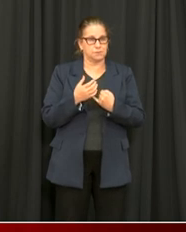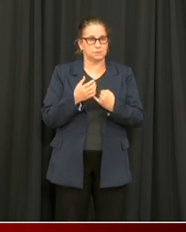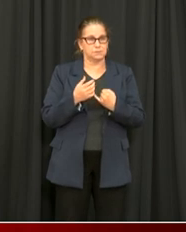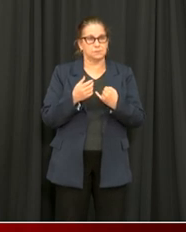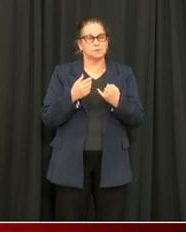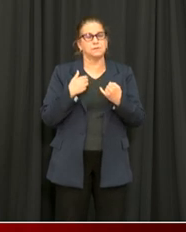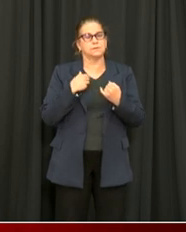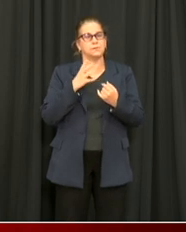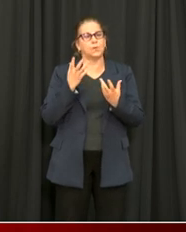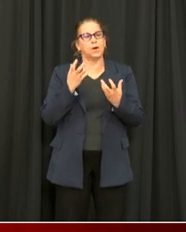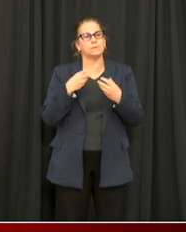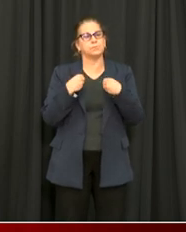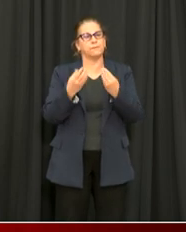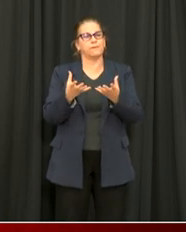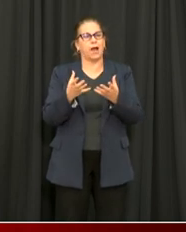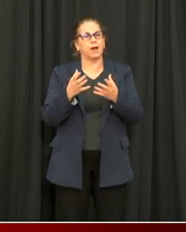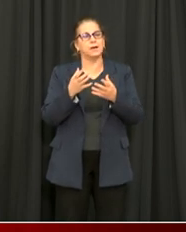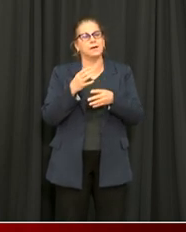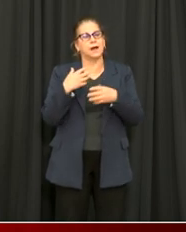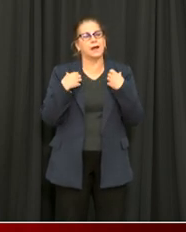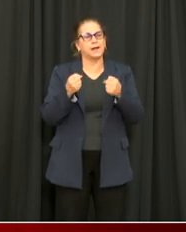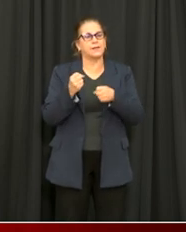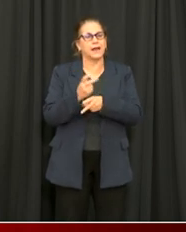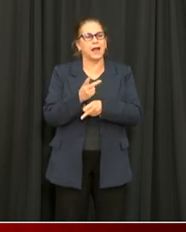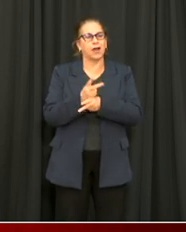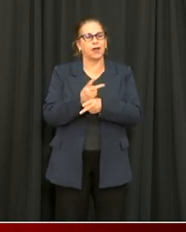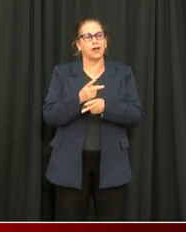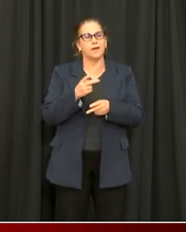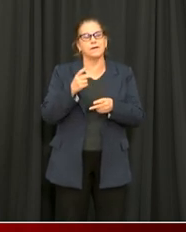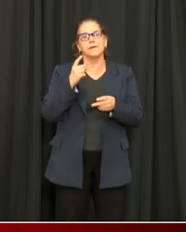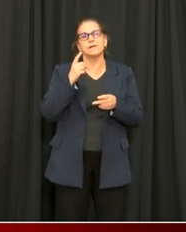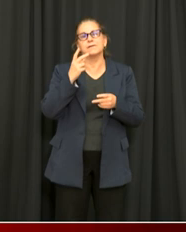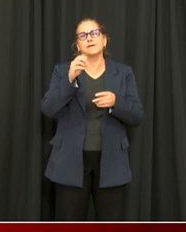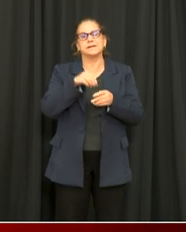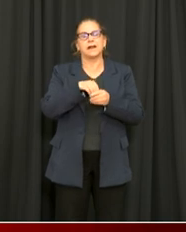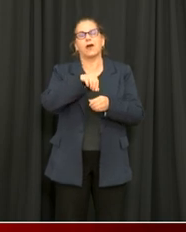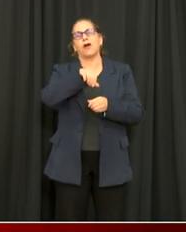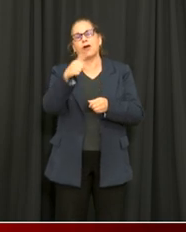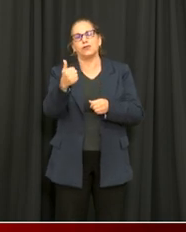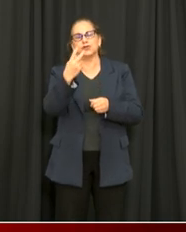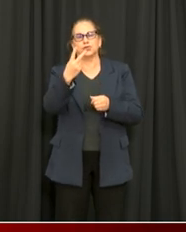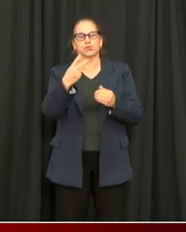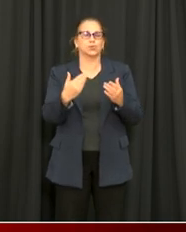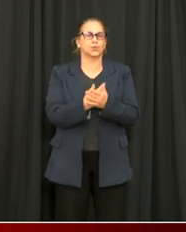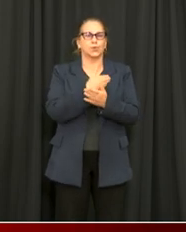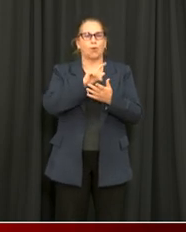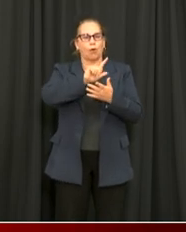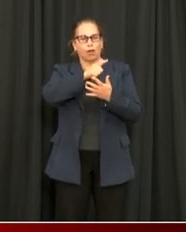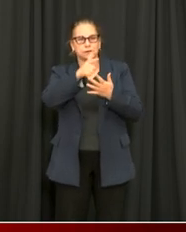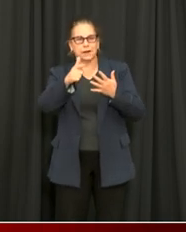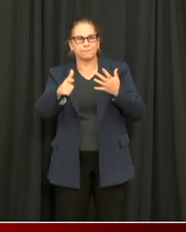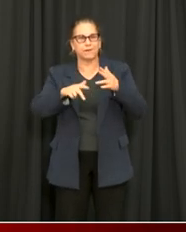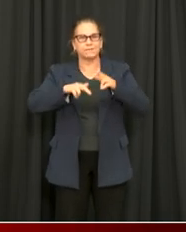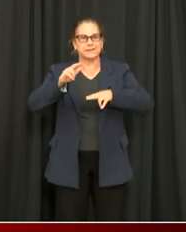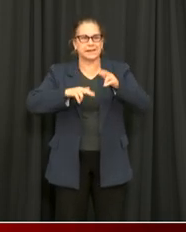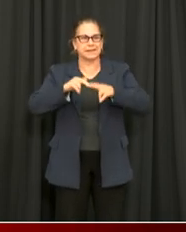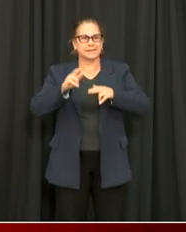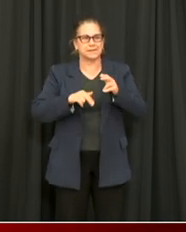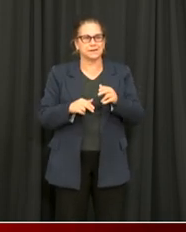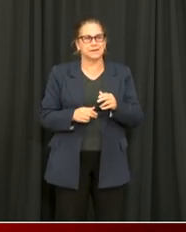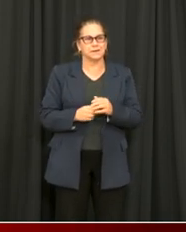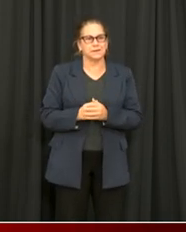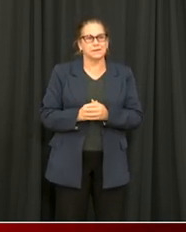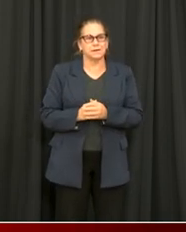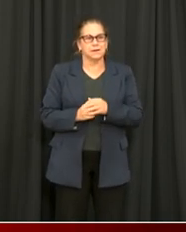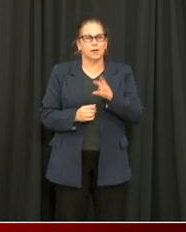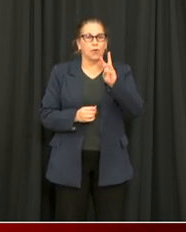care facilities, one to be located in Ward 7, the other to be in Ward 8. The urgent care facilities actually would